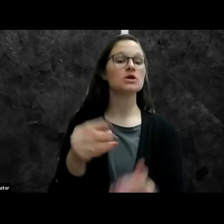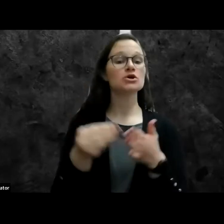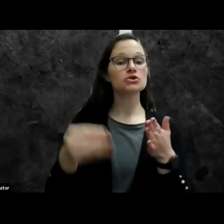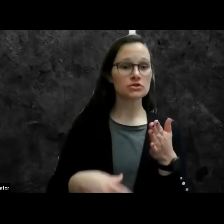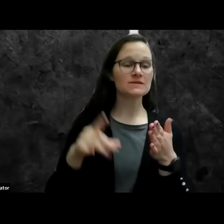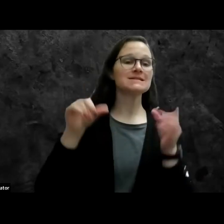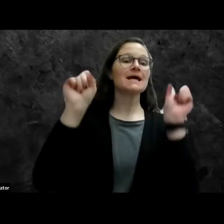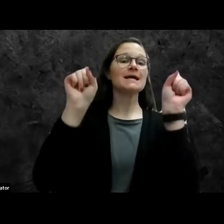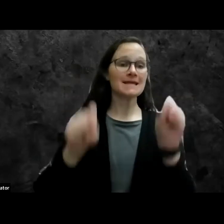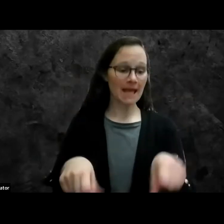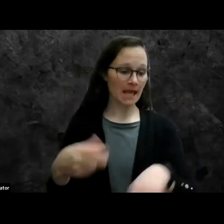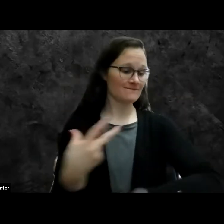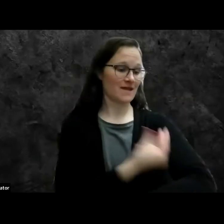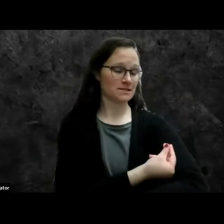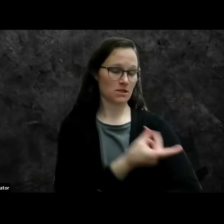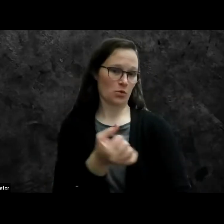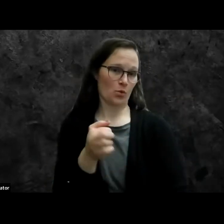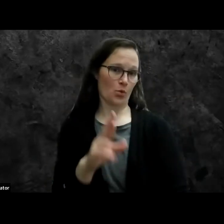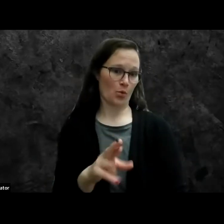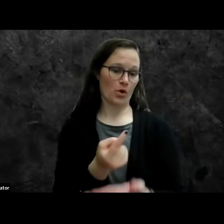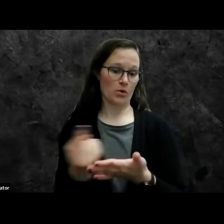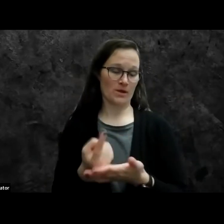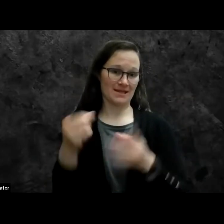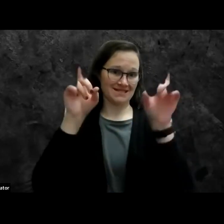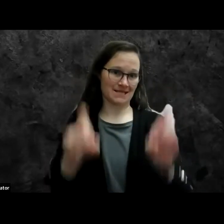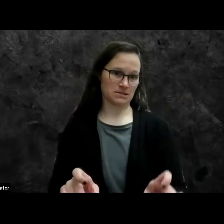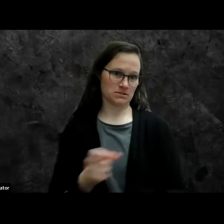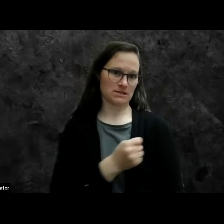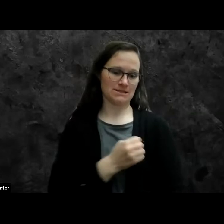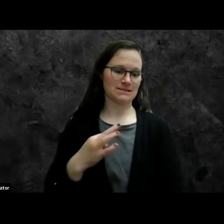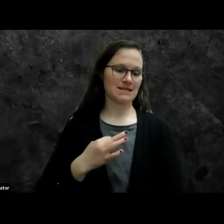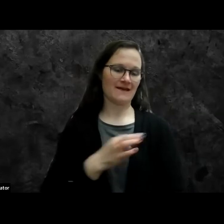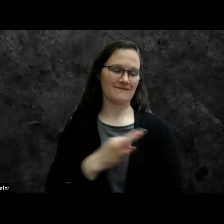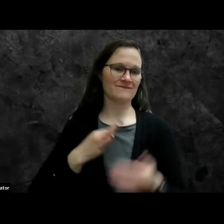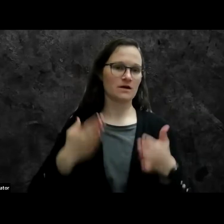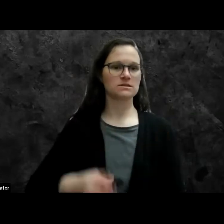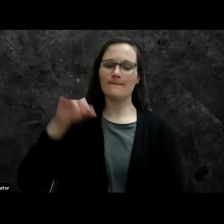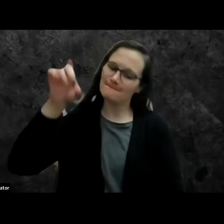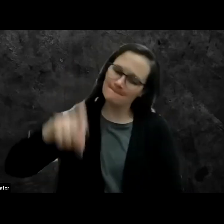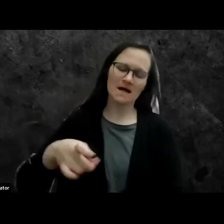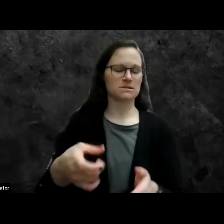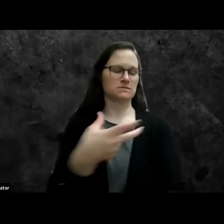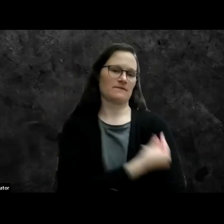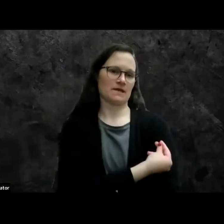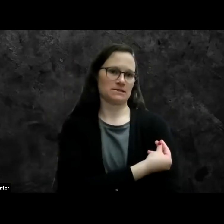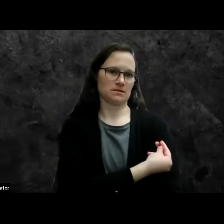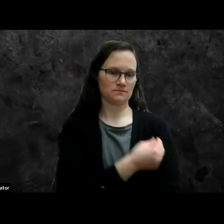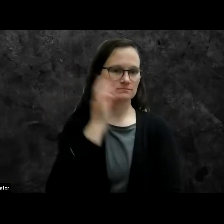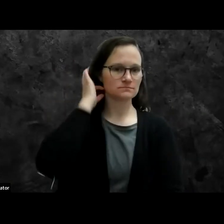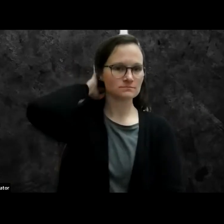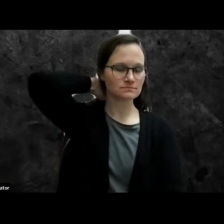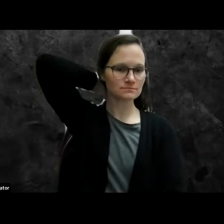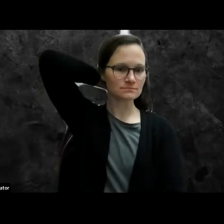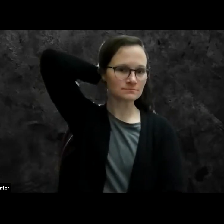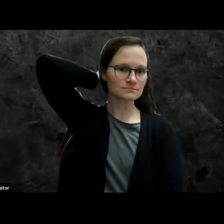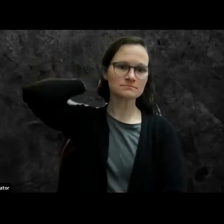a boost when the time is right, or the weekly testing. In addition to the testing resources on the NMSU Now website,